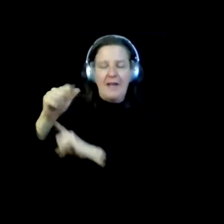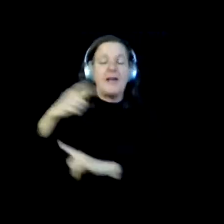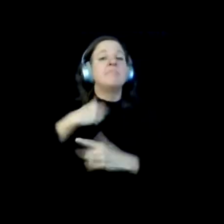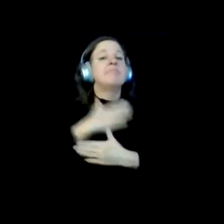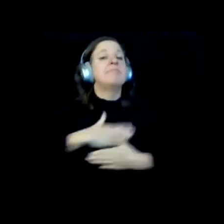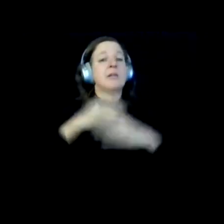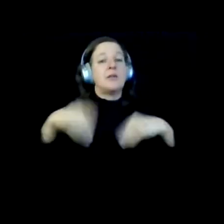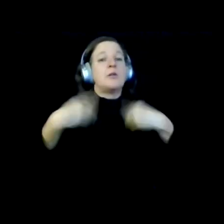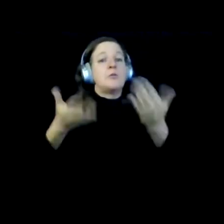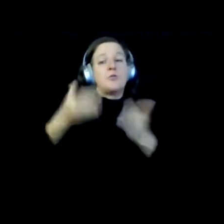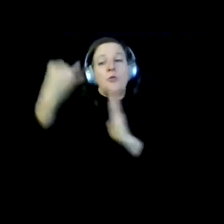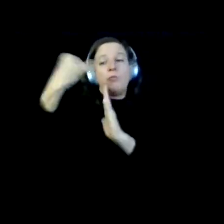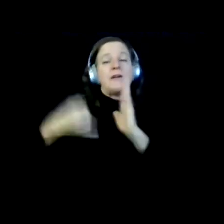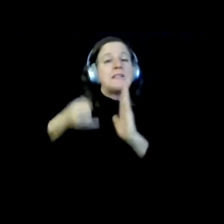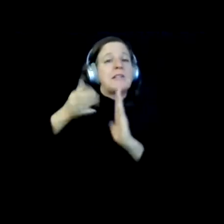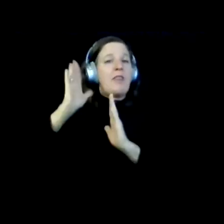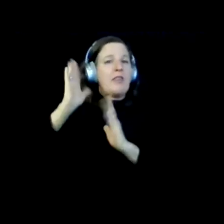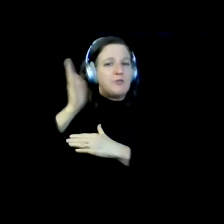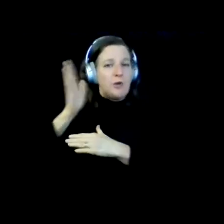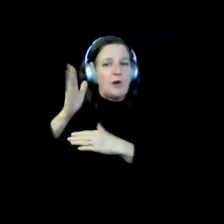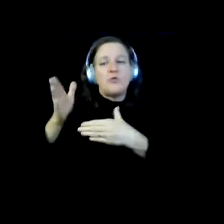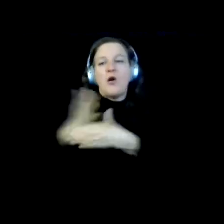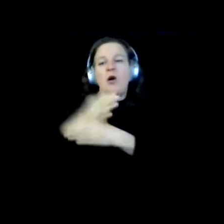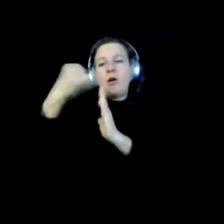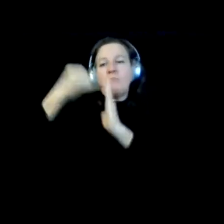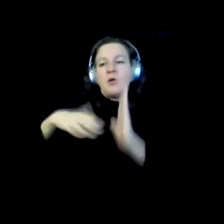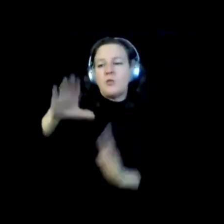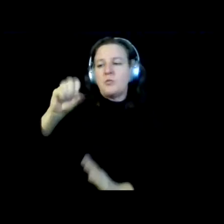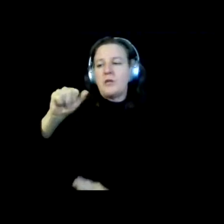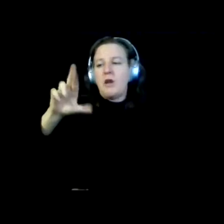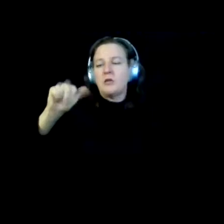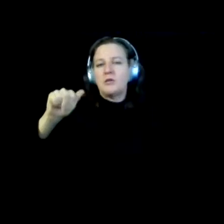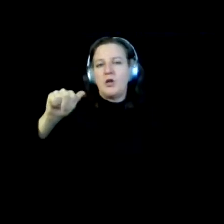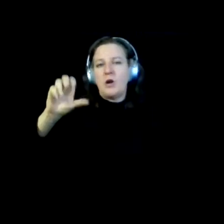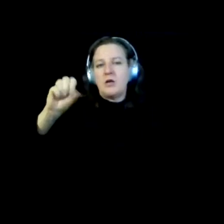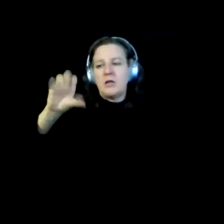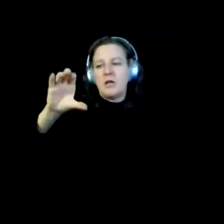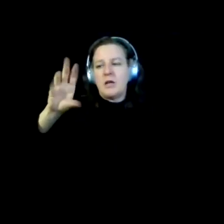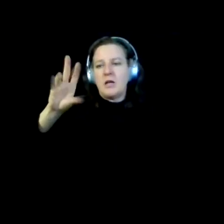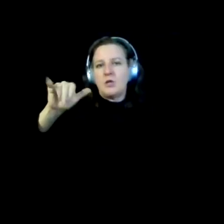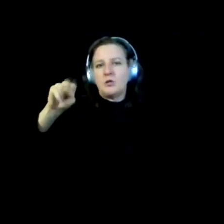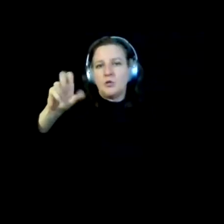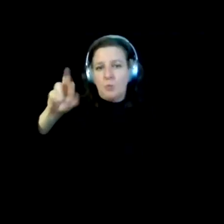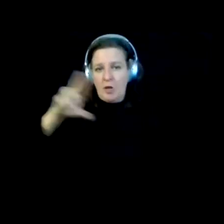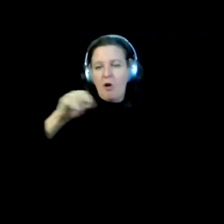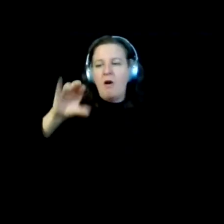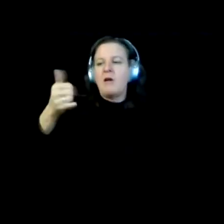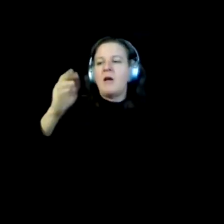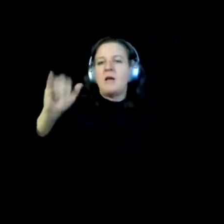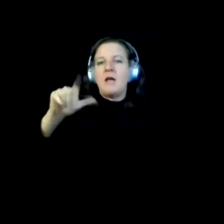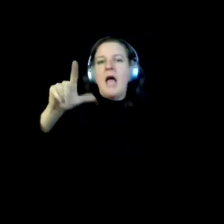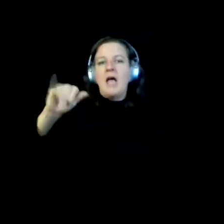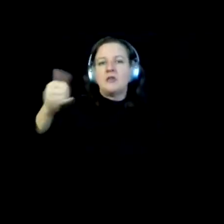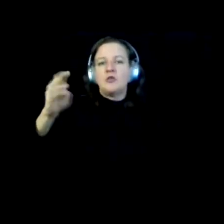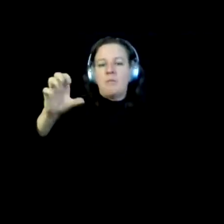talk between artist Sara Cwynar and Jamillah James, former Senior Curator of ICALA